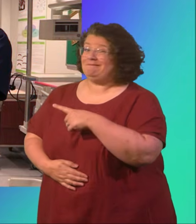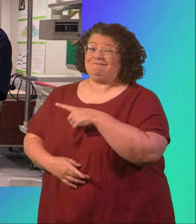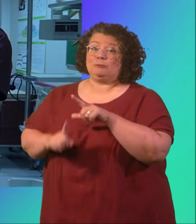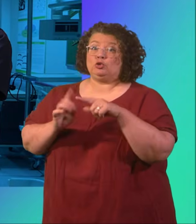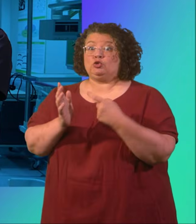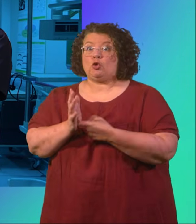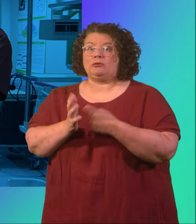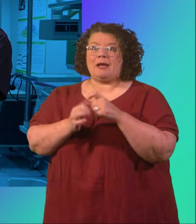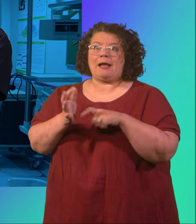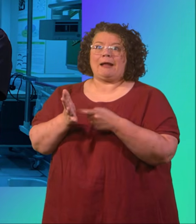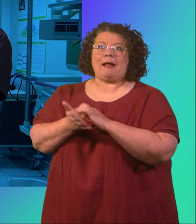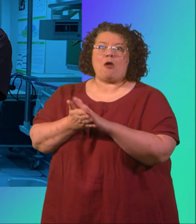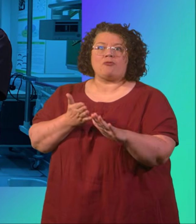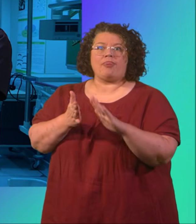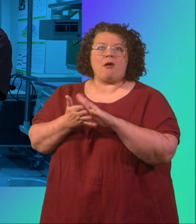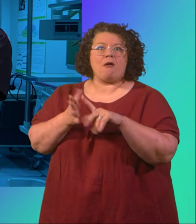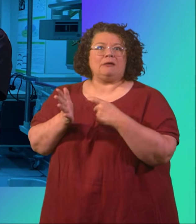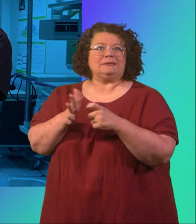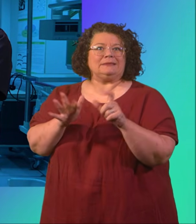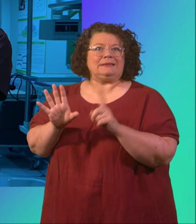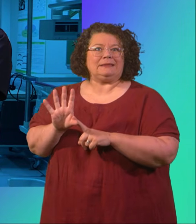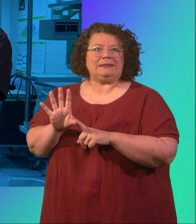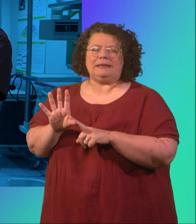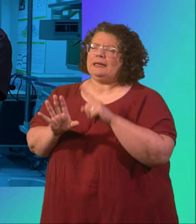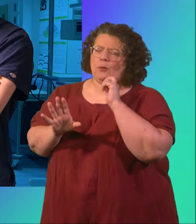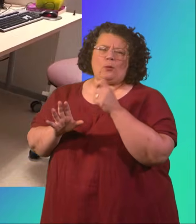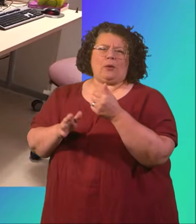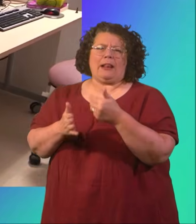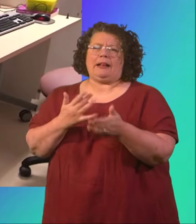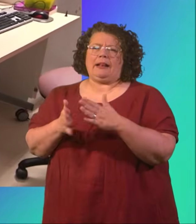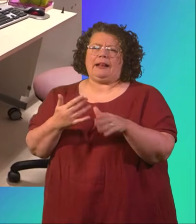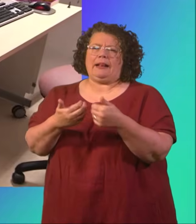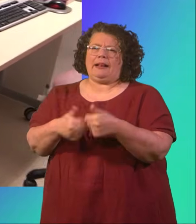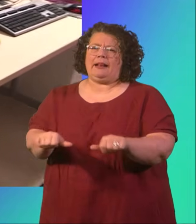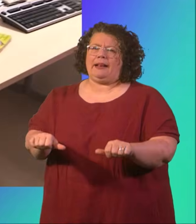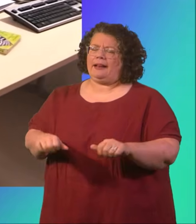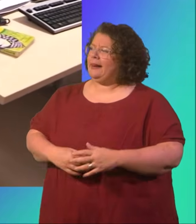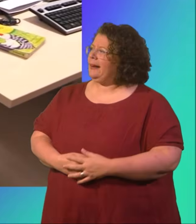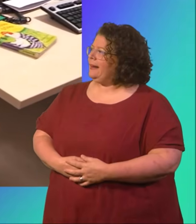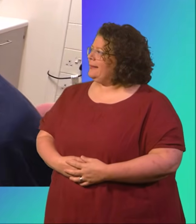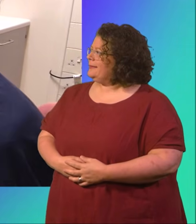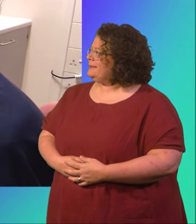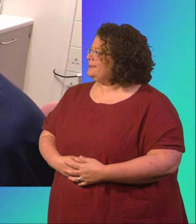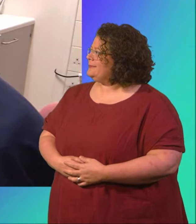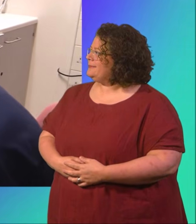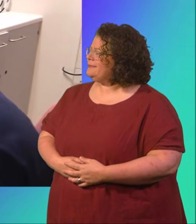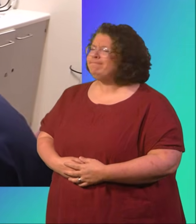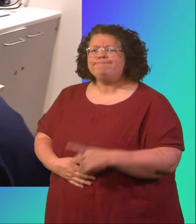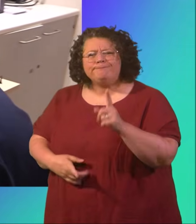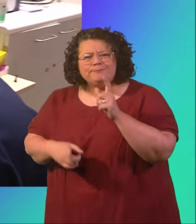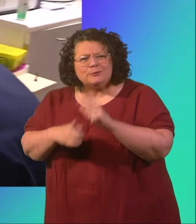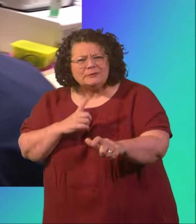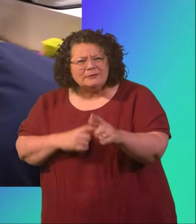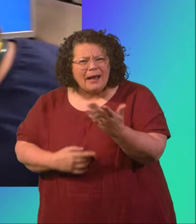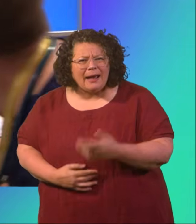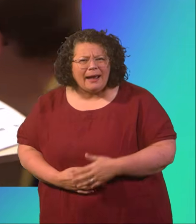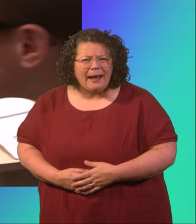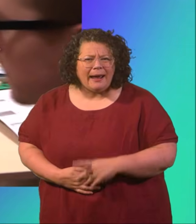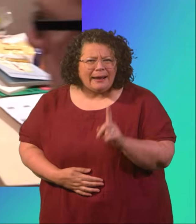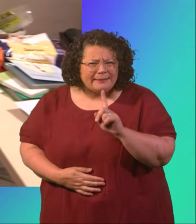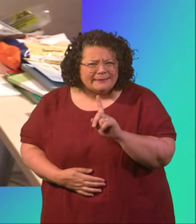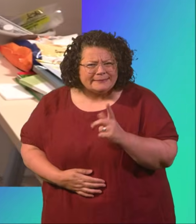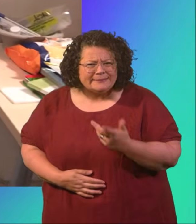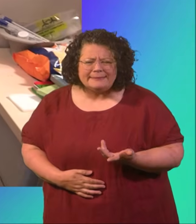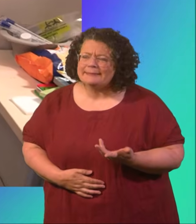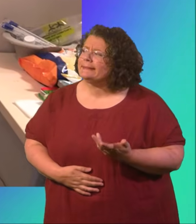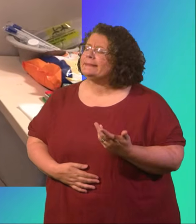Enter Dr. Gareth Hardy. He's the man to sort out that stone. What have you done to yourself, eh? What's going